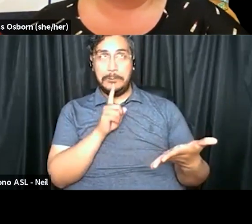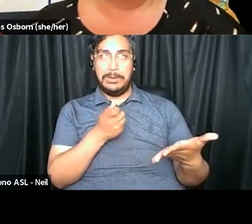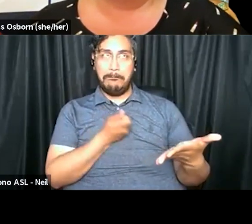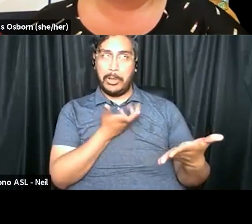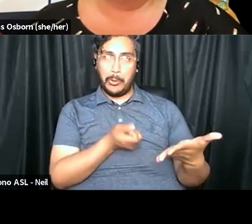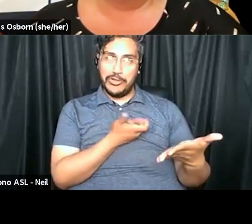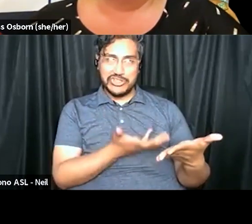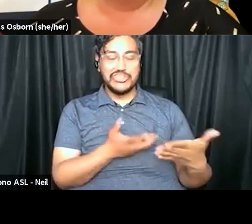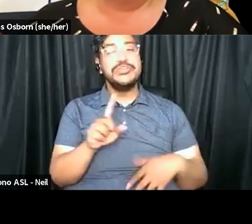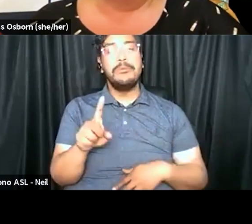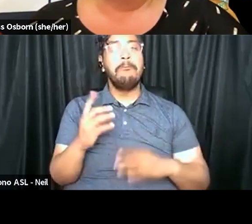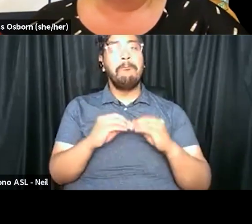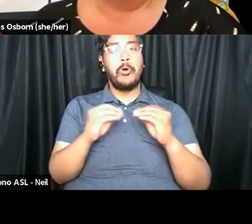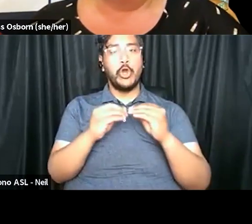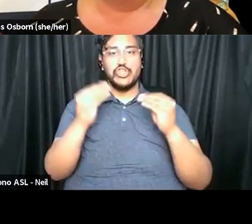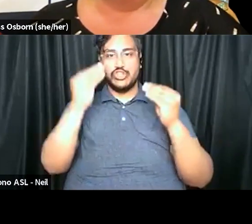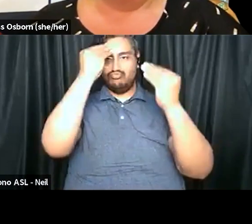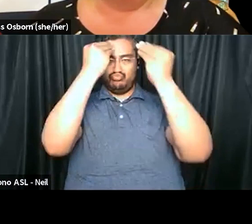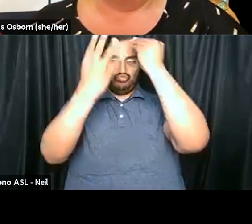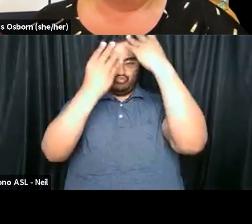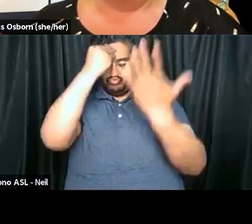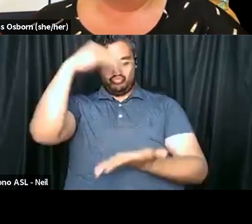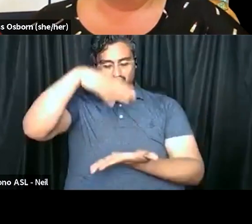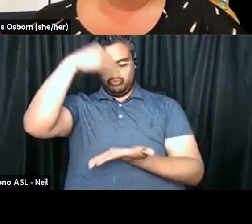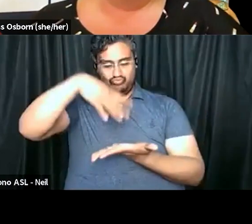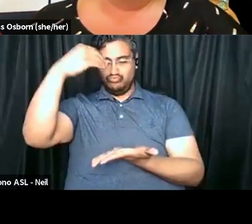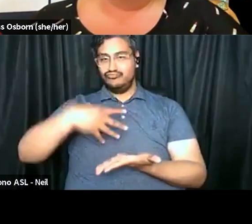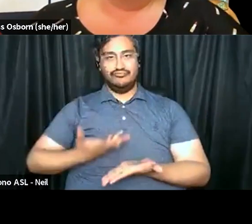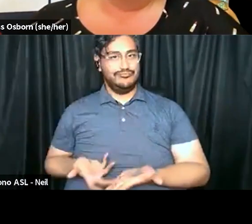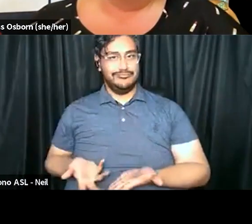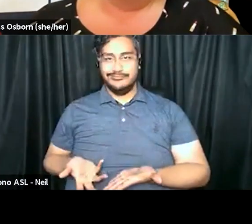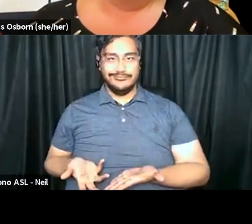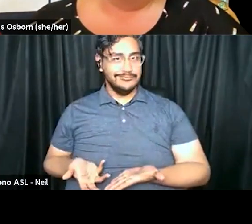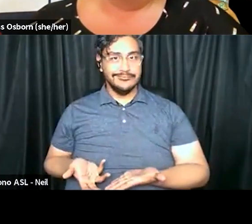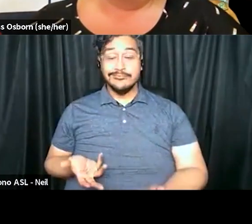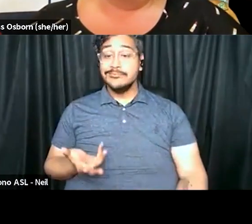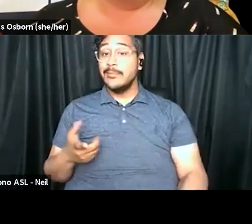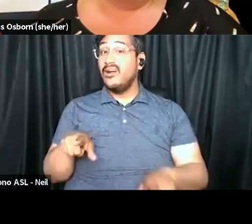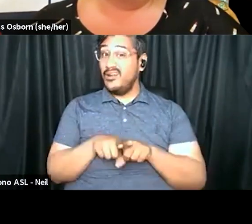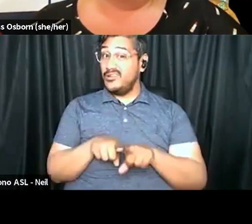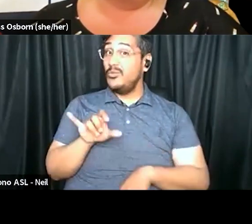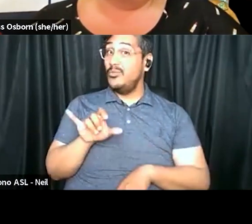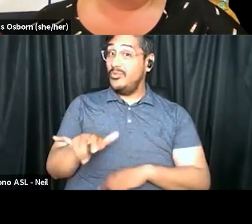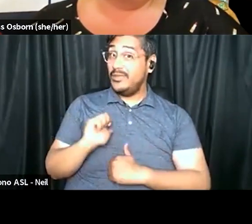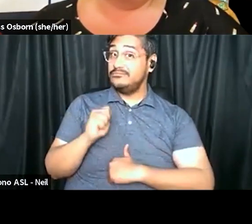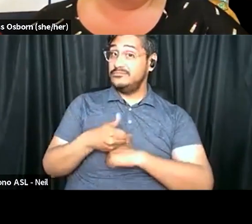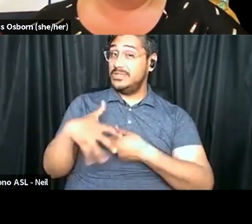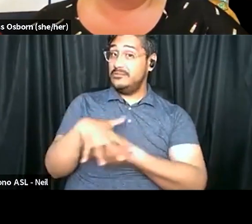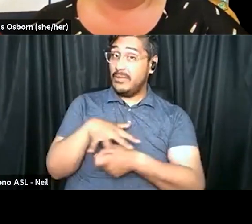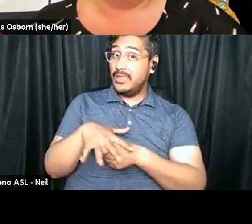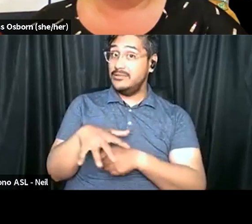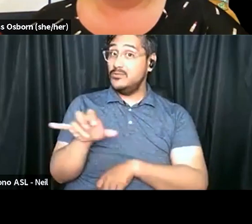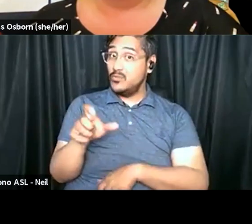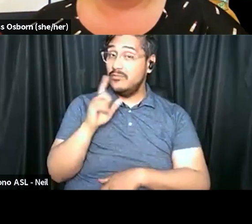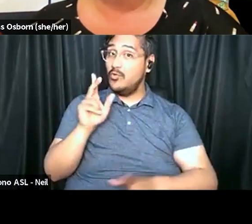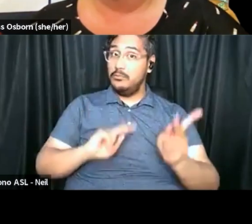free, like free words. And that also, I believe, creates space for people to make their